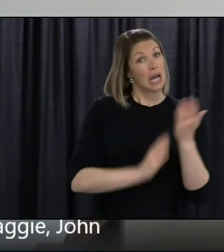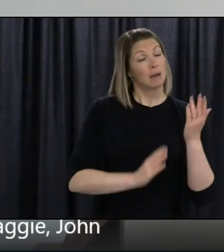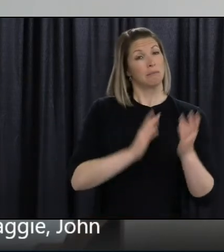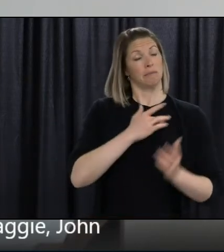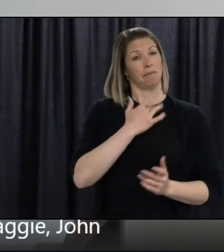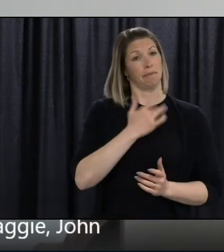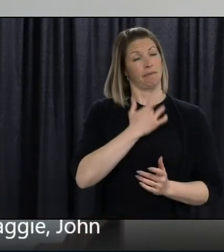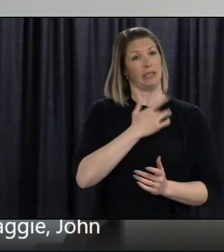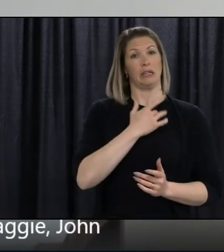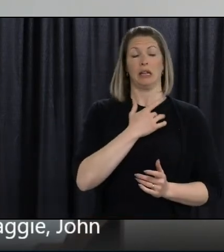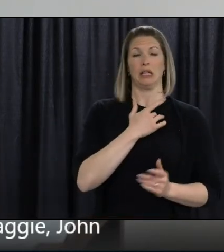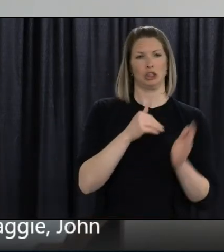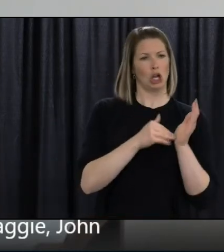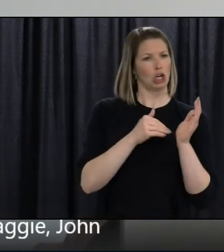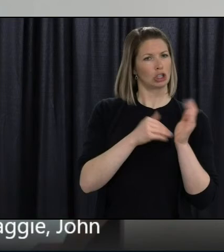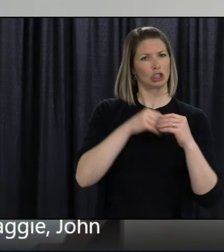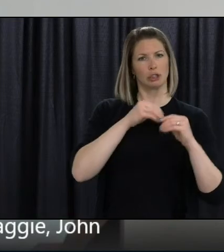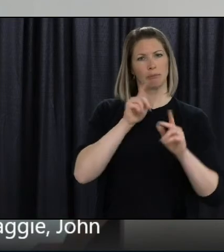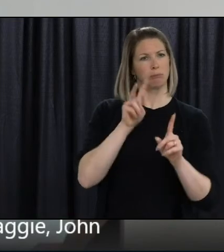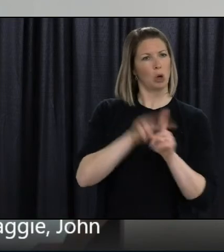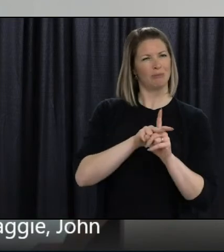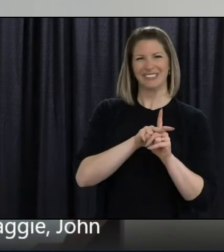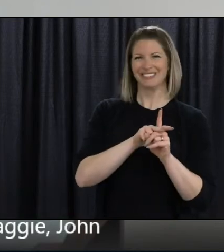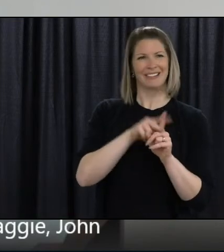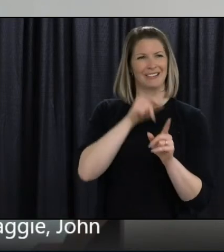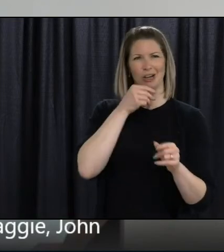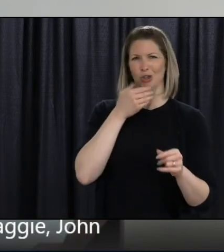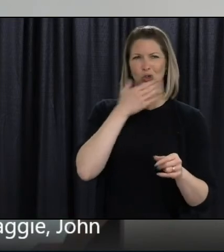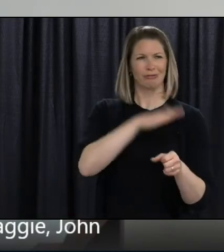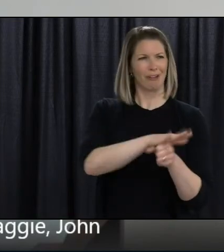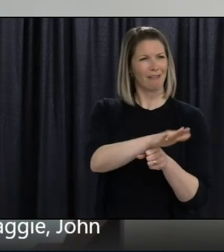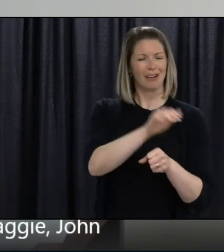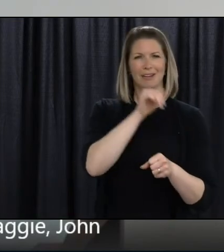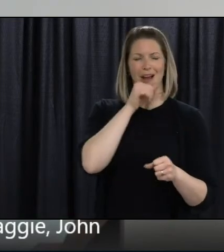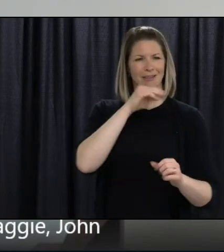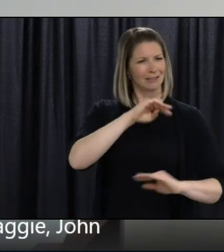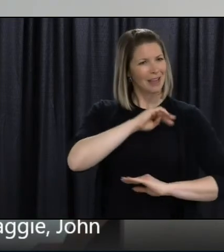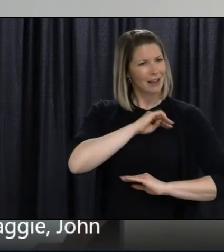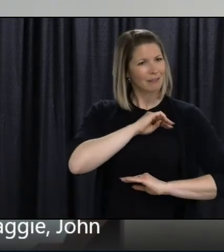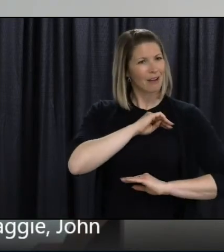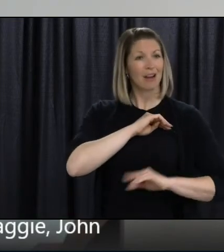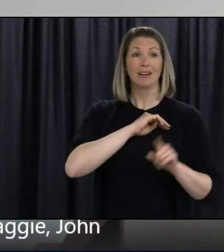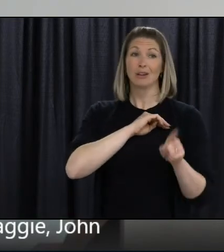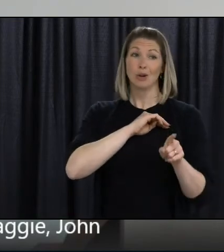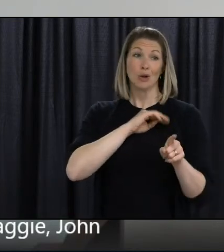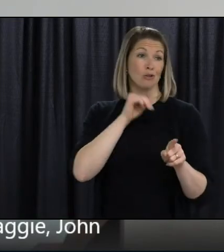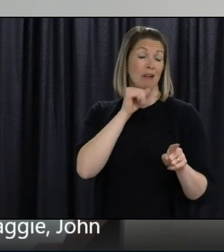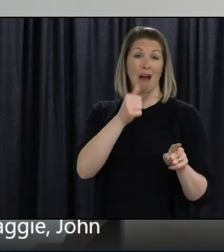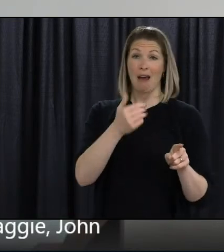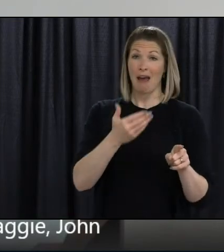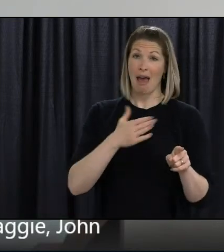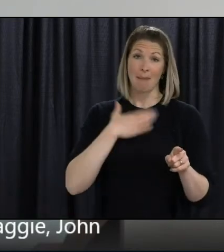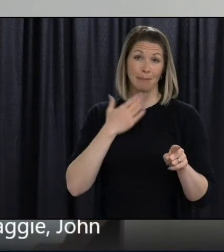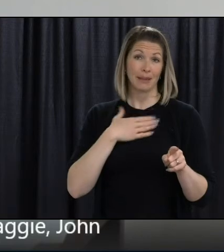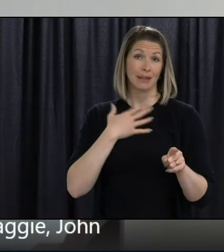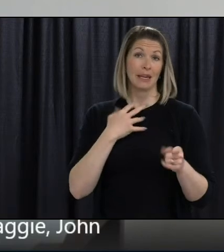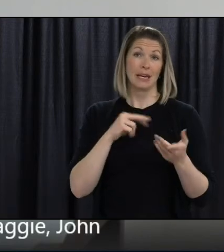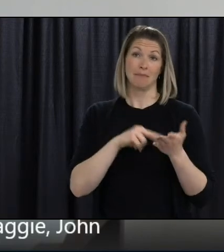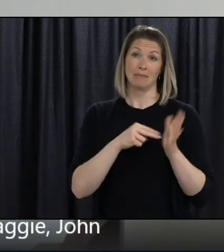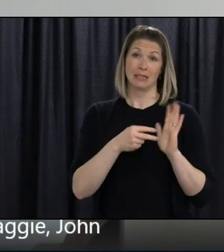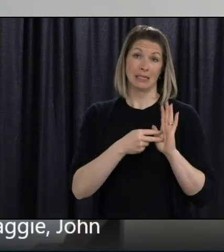go back to your first point of contact, your primary care physician or your nurse practitioner, and get them to reassess